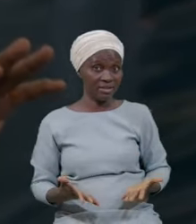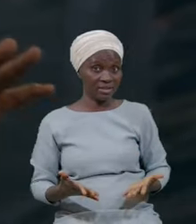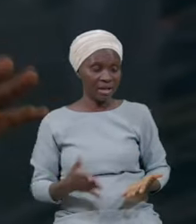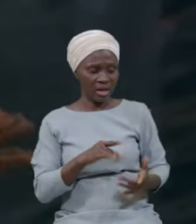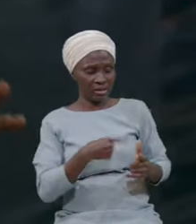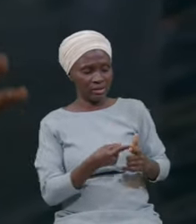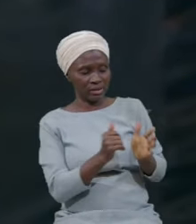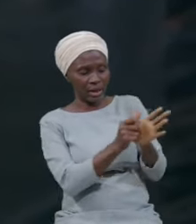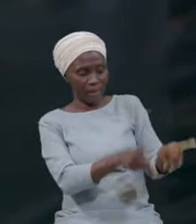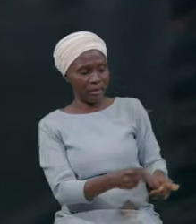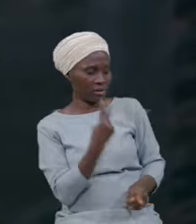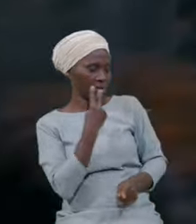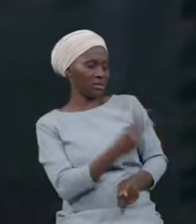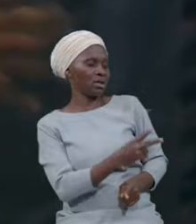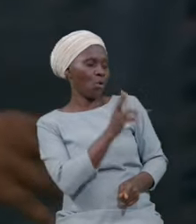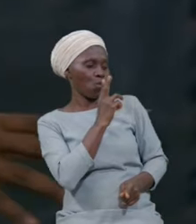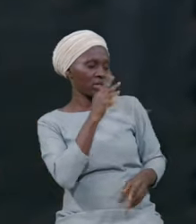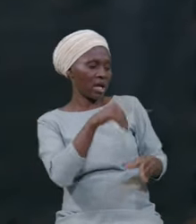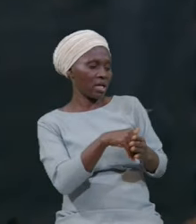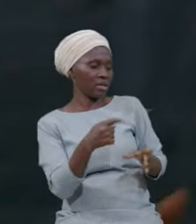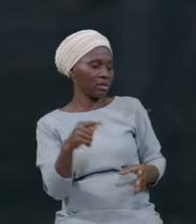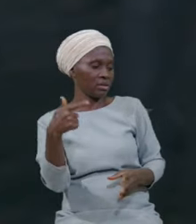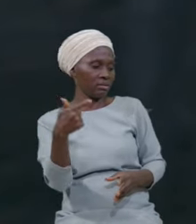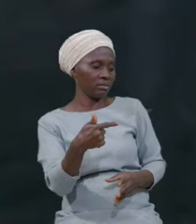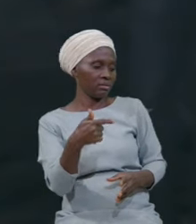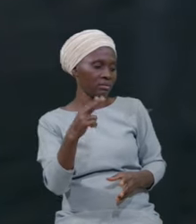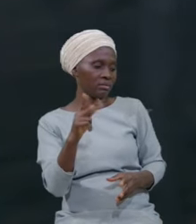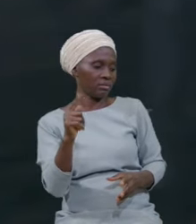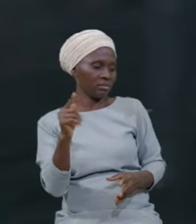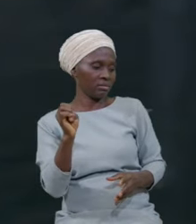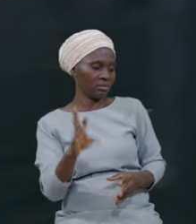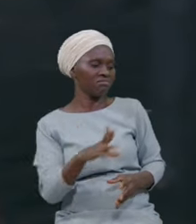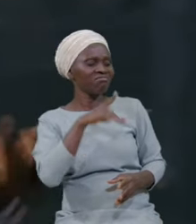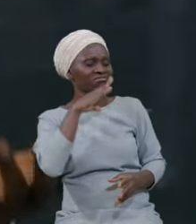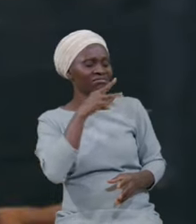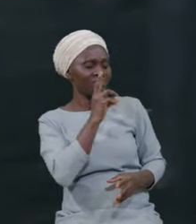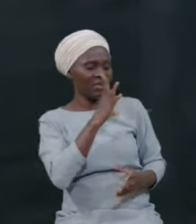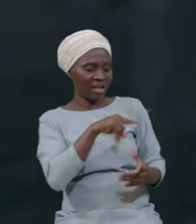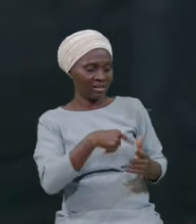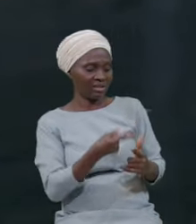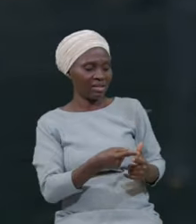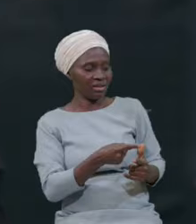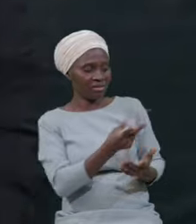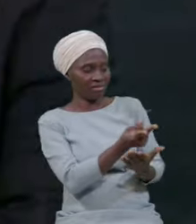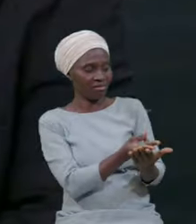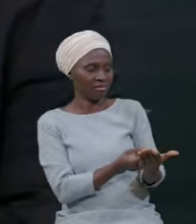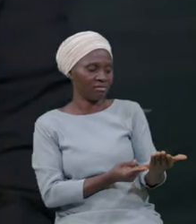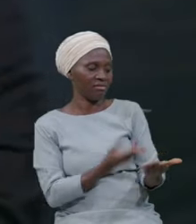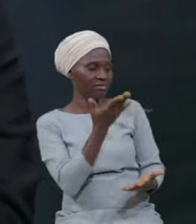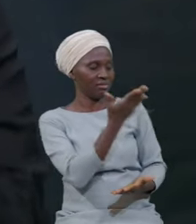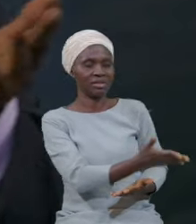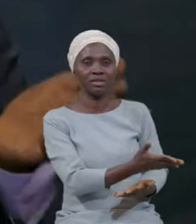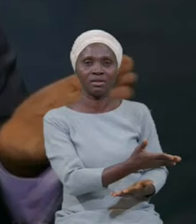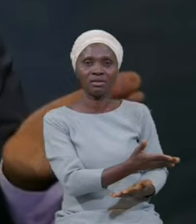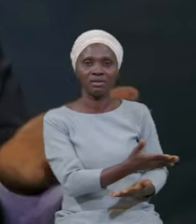the gutter, dirty water. And then he lies down there. If you're going to be clean, you put that off.